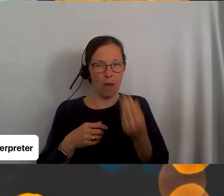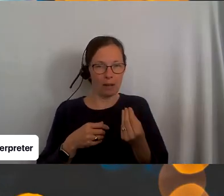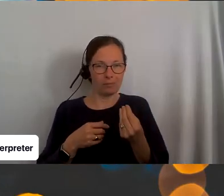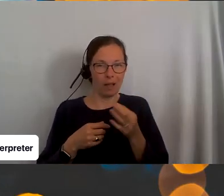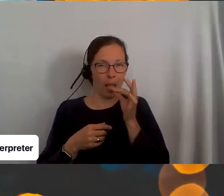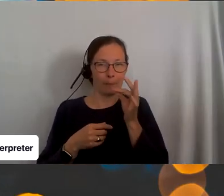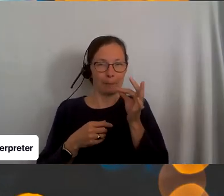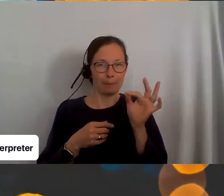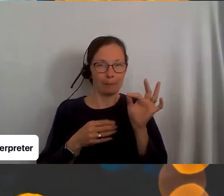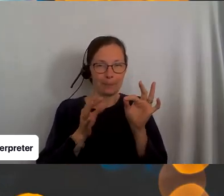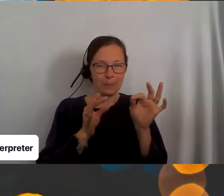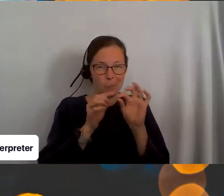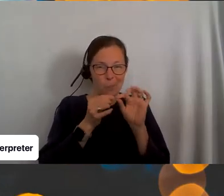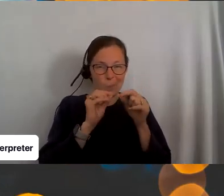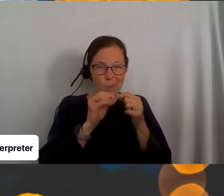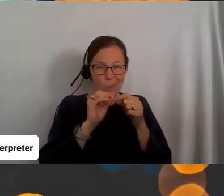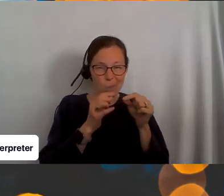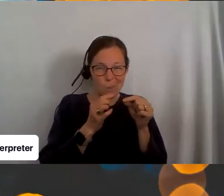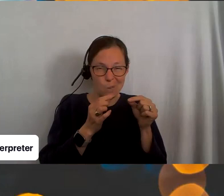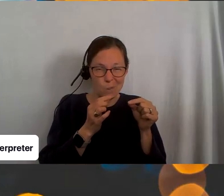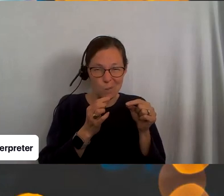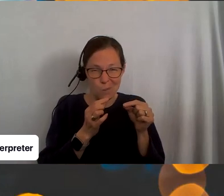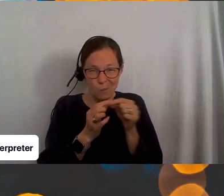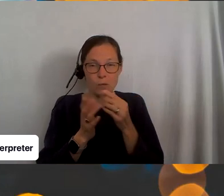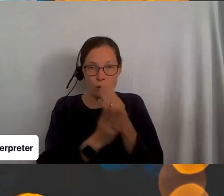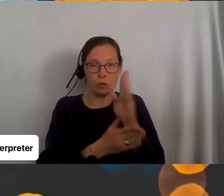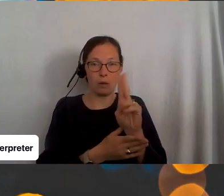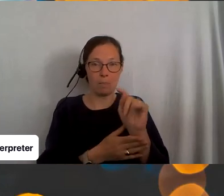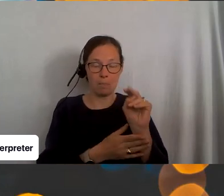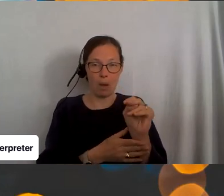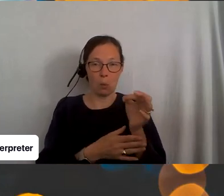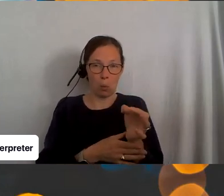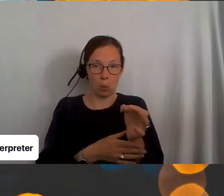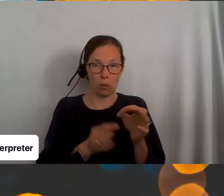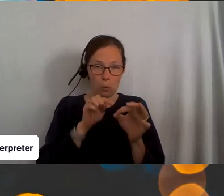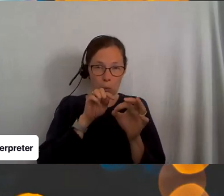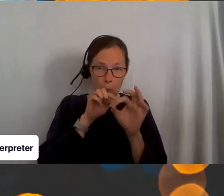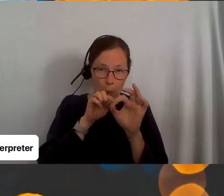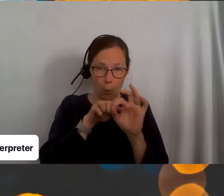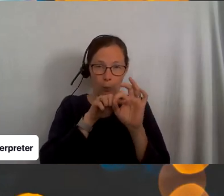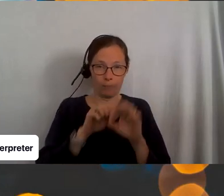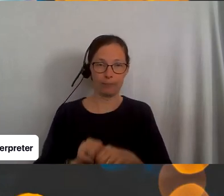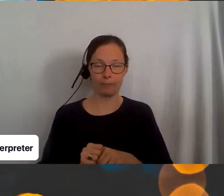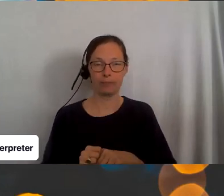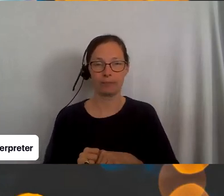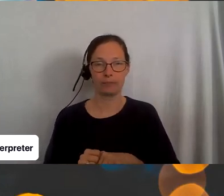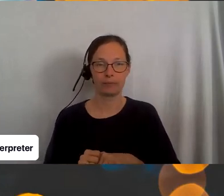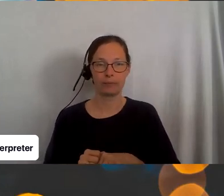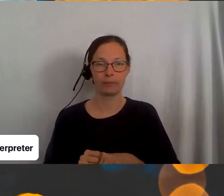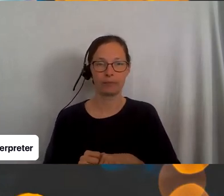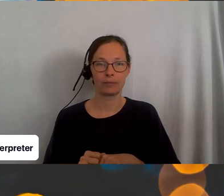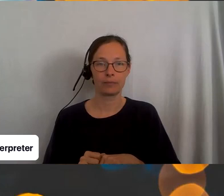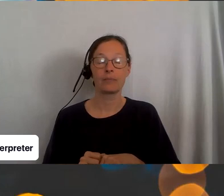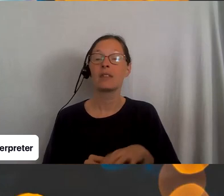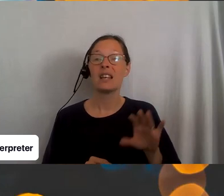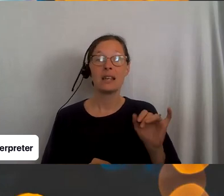twisted them really tight, and gently tried to like coax it through the buttonhole.